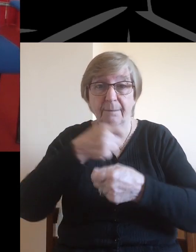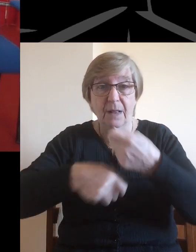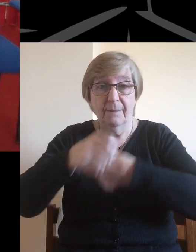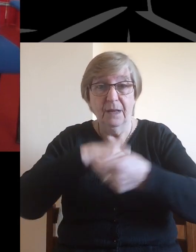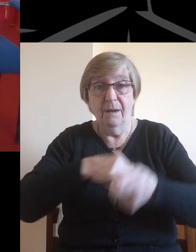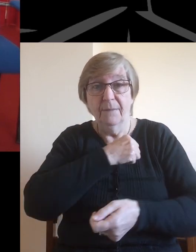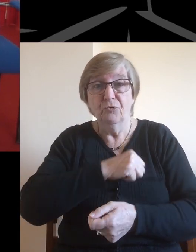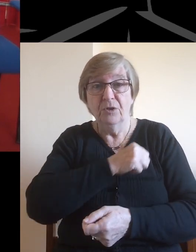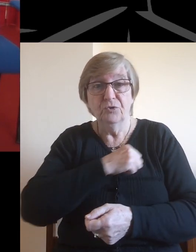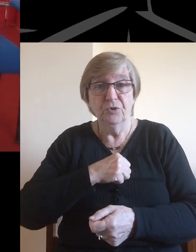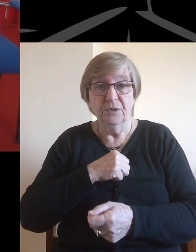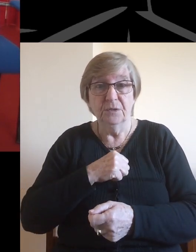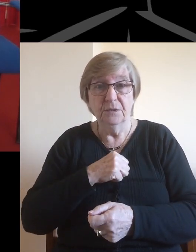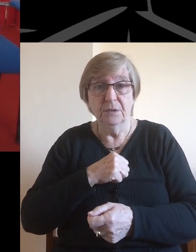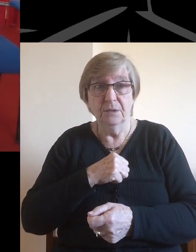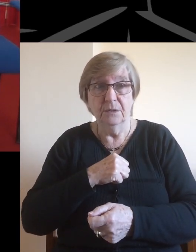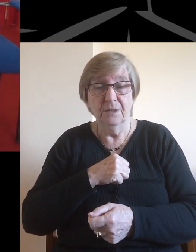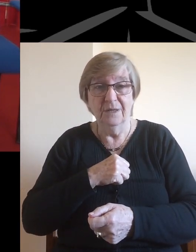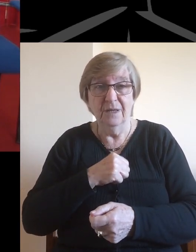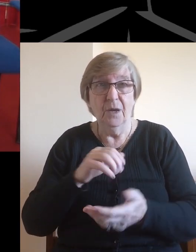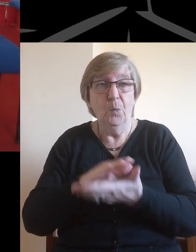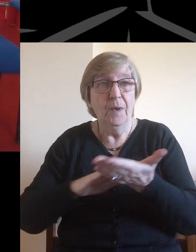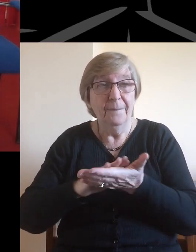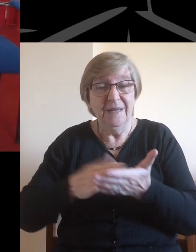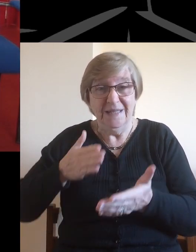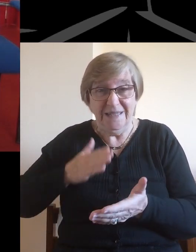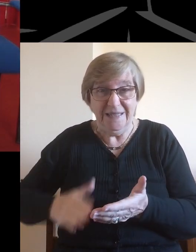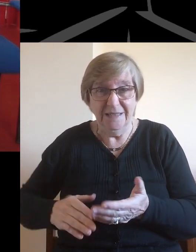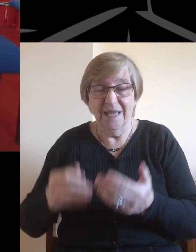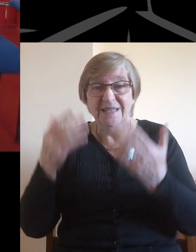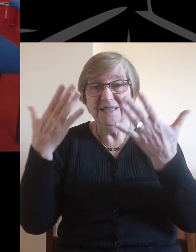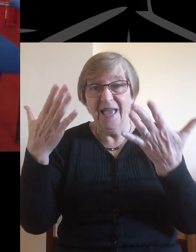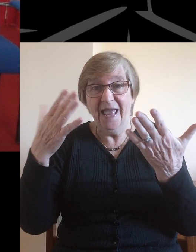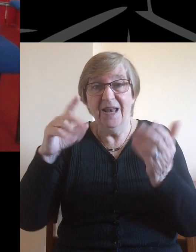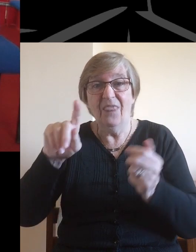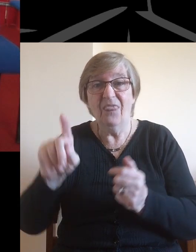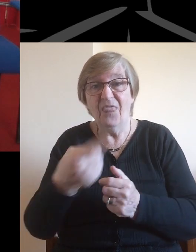becoming Christians, it would take some